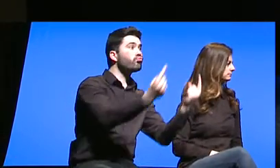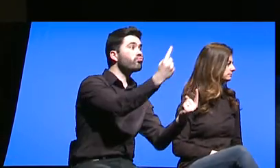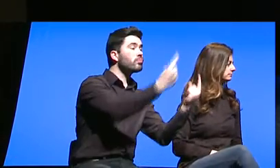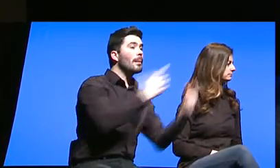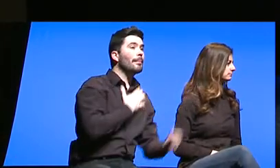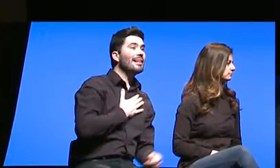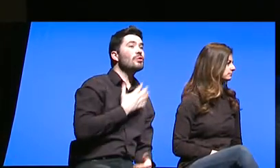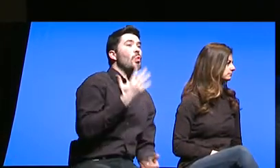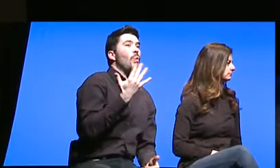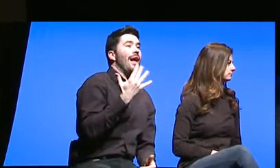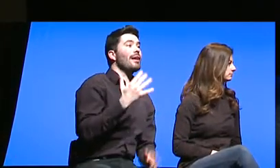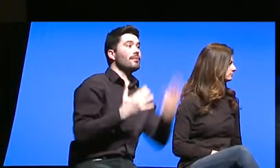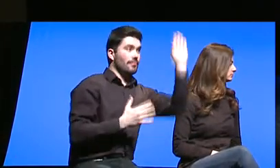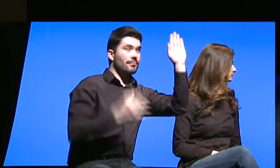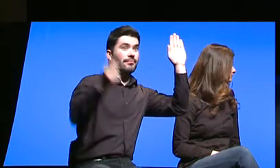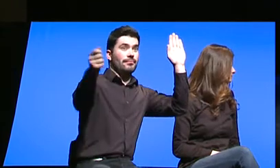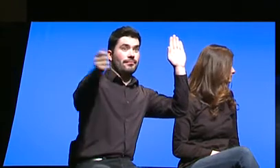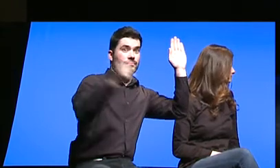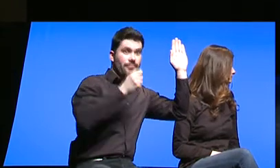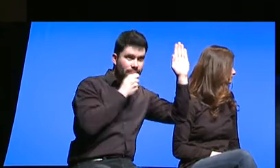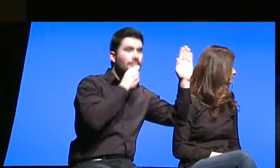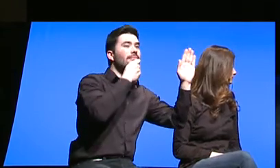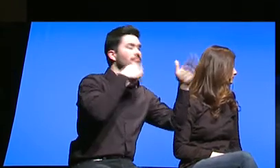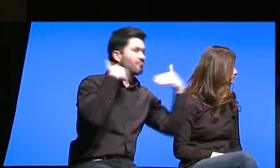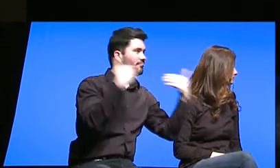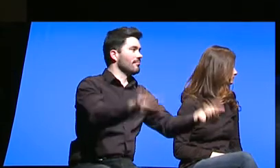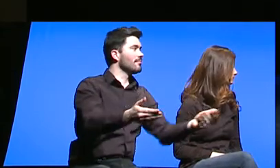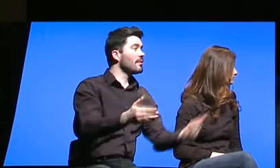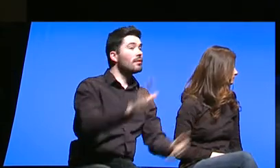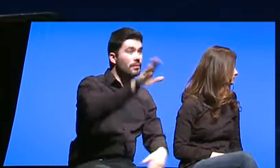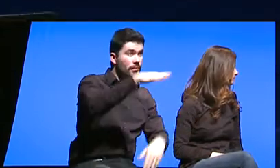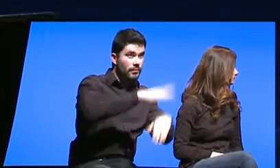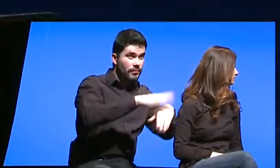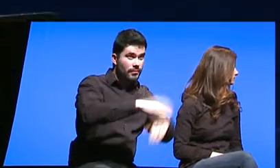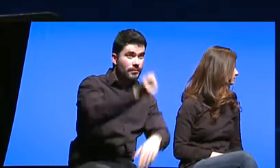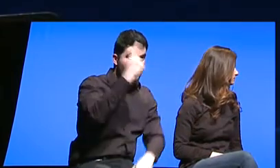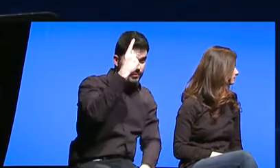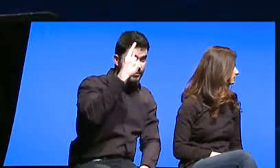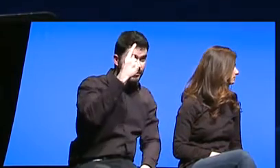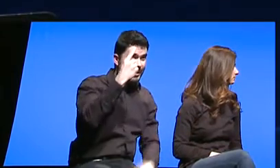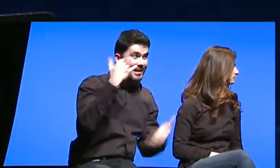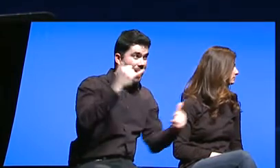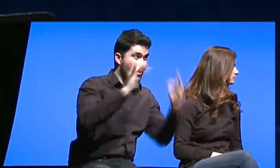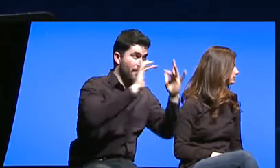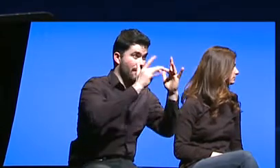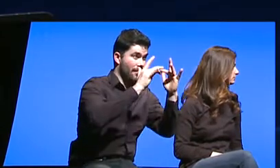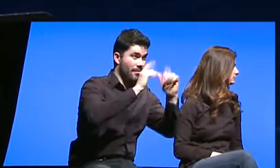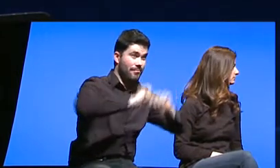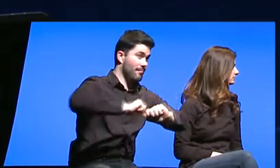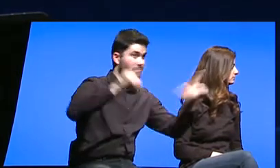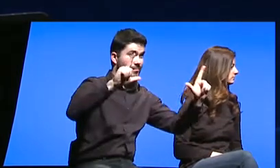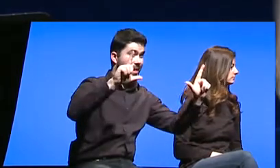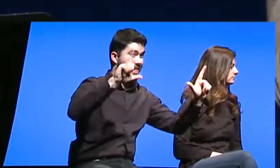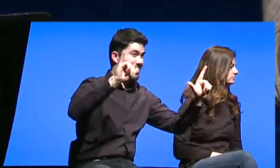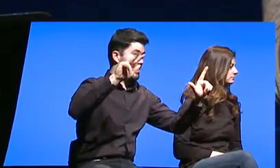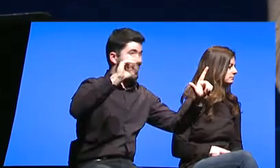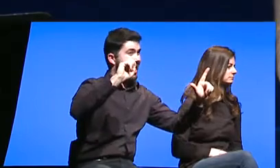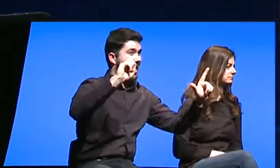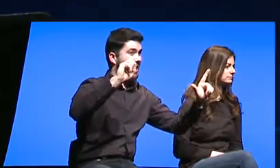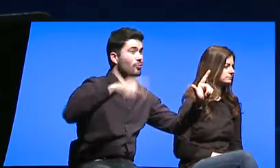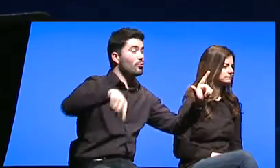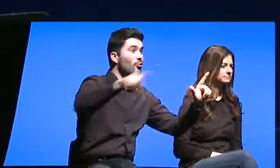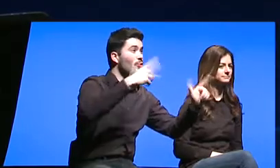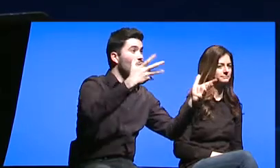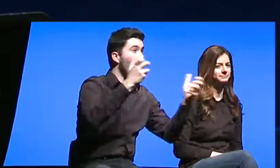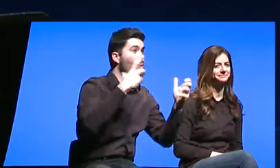wait for the microphone to come to you. I also just, in full disclosure, want to remind you that we are live streaming all of this right now. So if you don't want to appear on the internet,